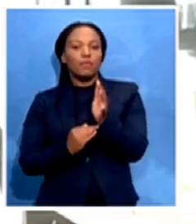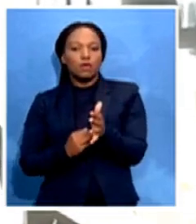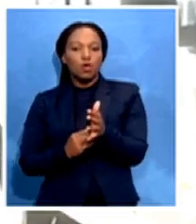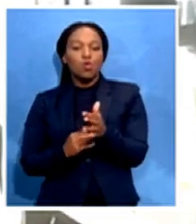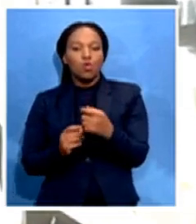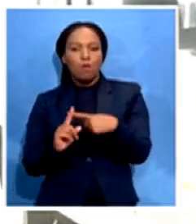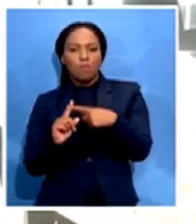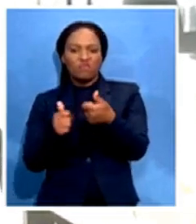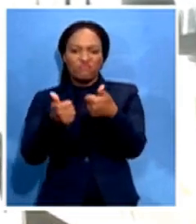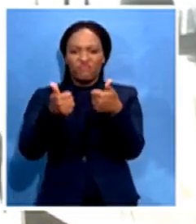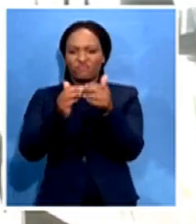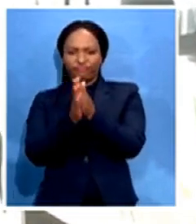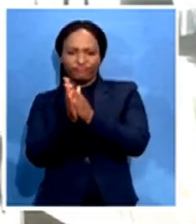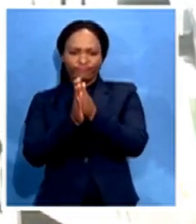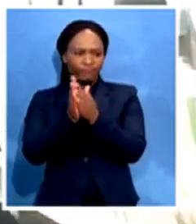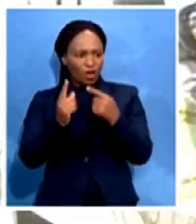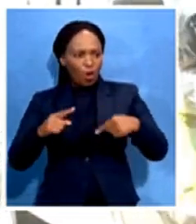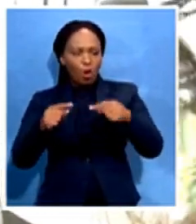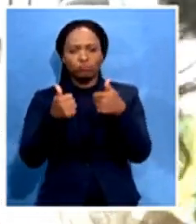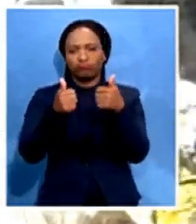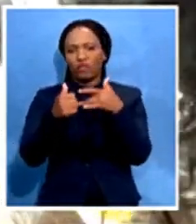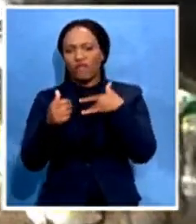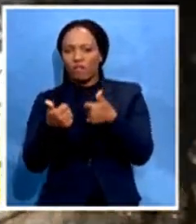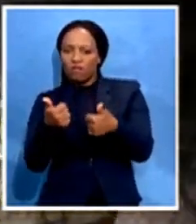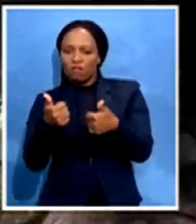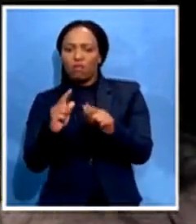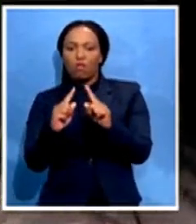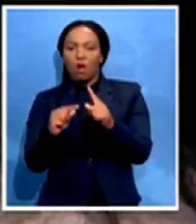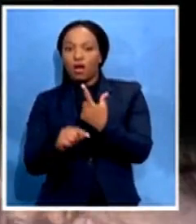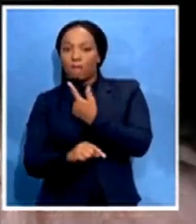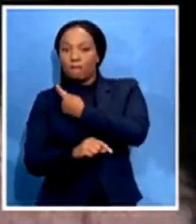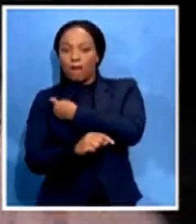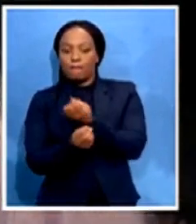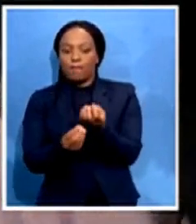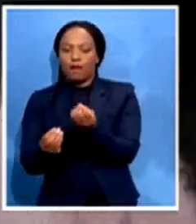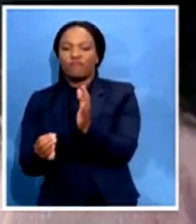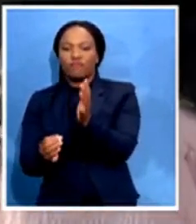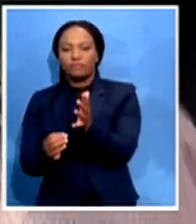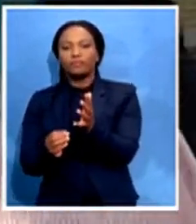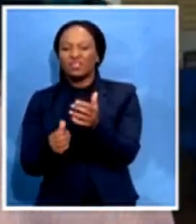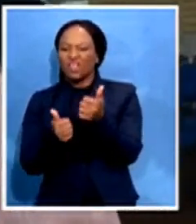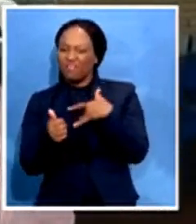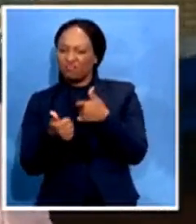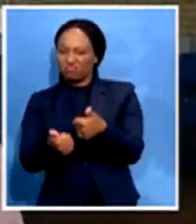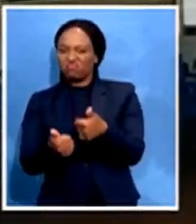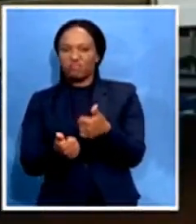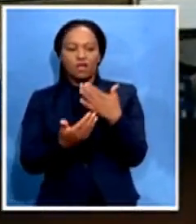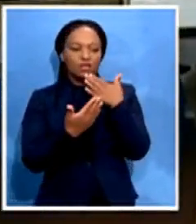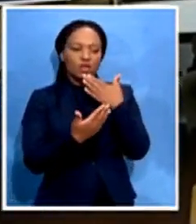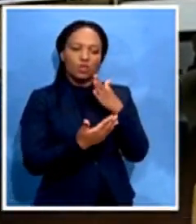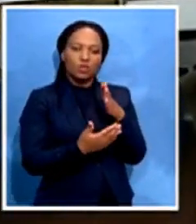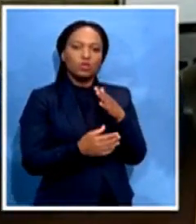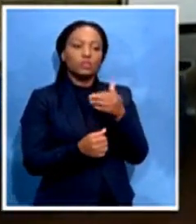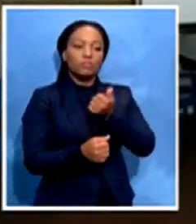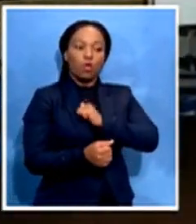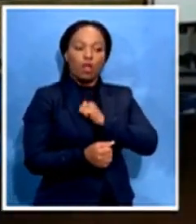as far as the vaccine rollout is concerned. Thank you so much, Matron Mackenzie, and all the best with the rollout program. Thank you. Well, there, Blaine, as